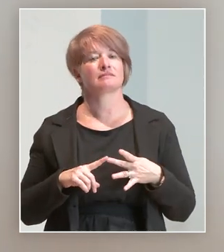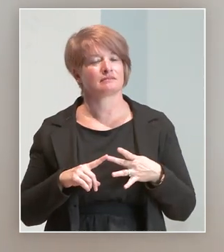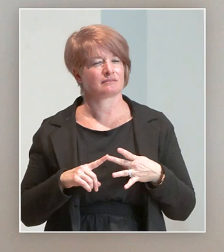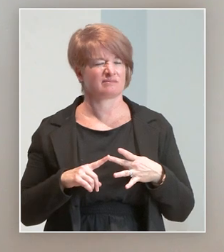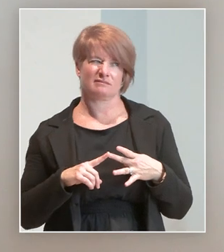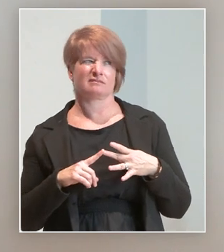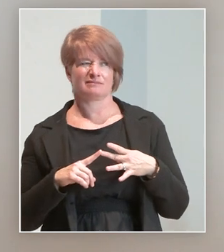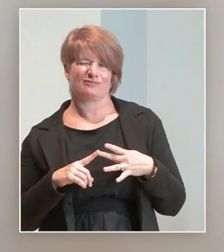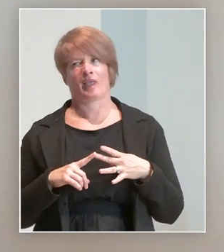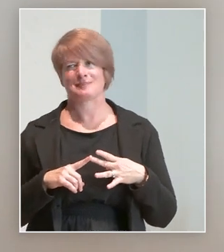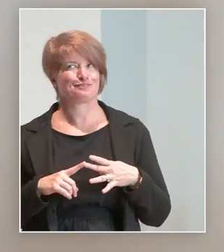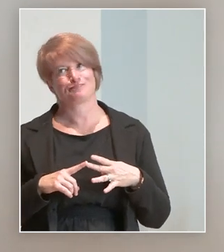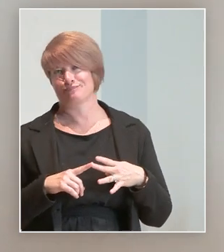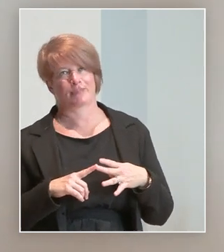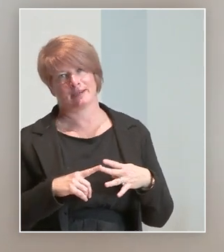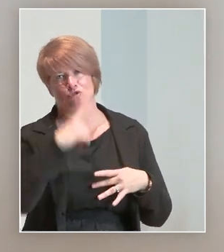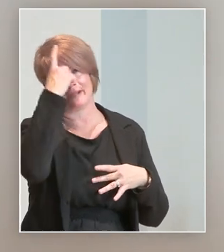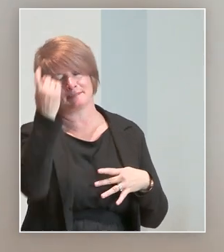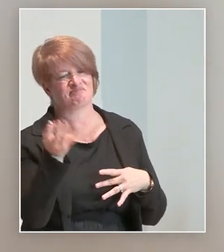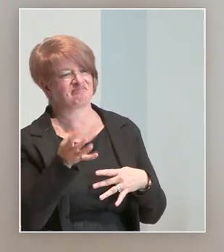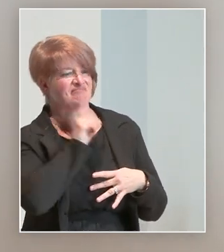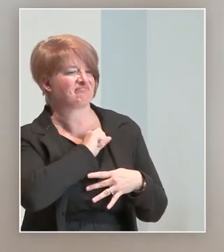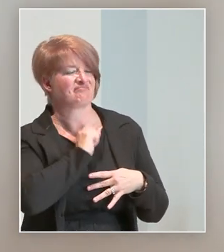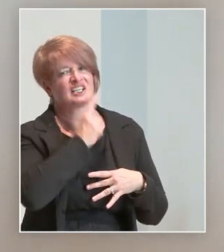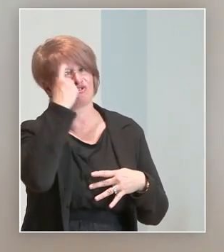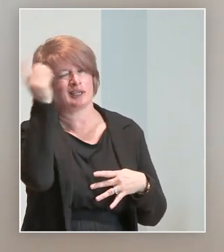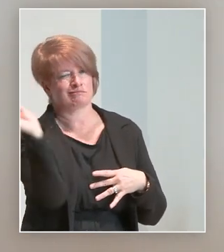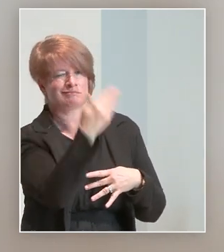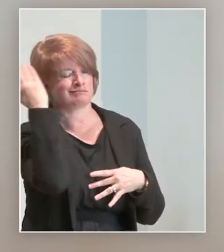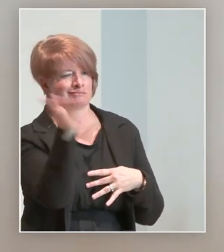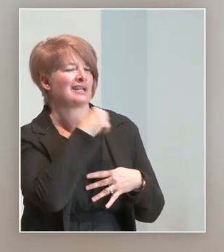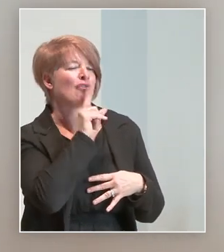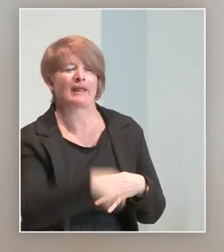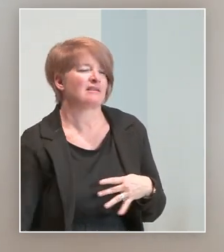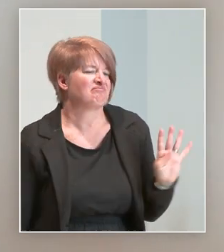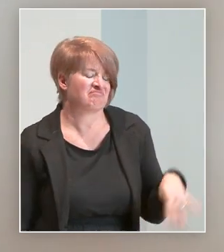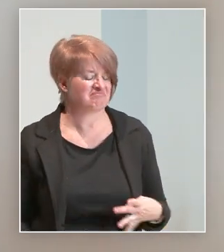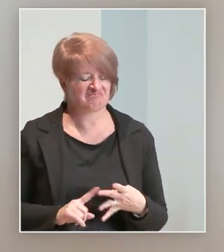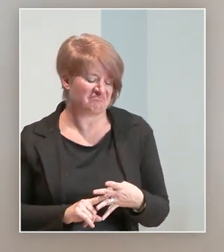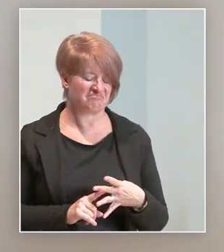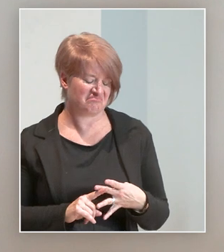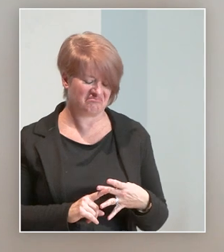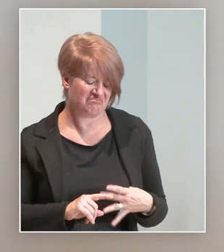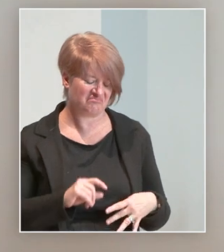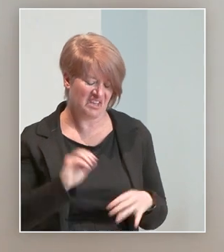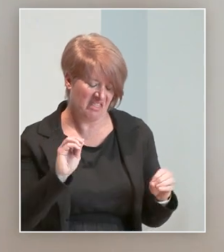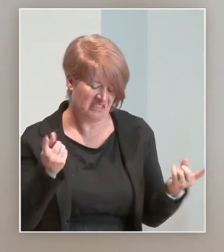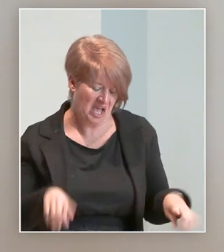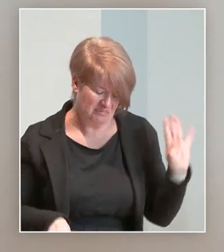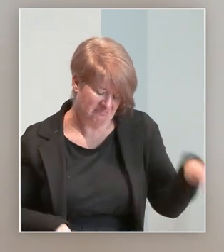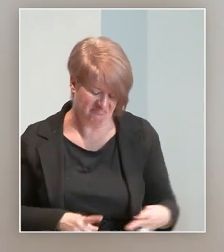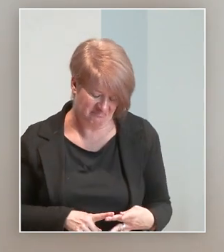extremely cynical. Oh, I just dreamed Ezekiel's will. That was really nothing at all. Nothing really